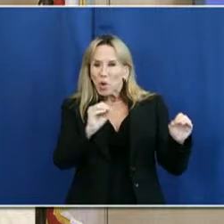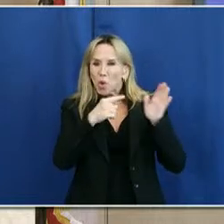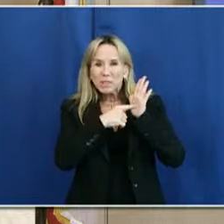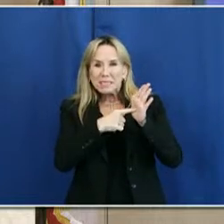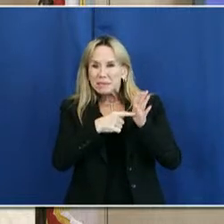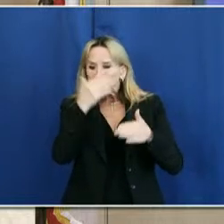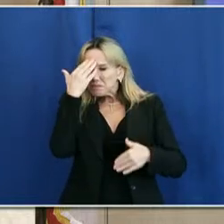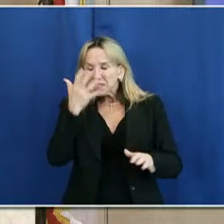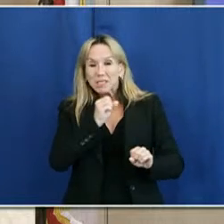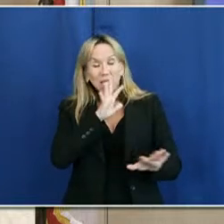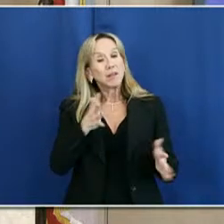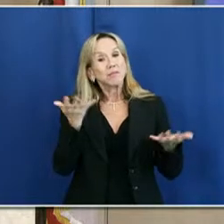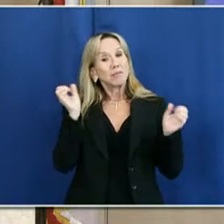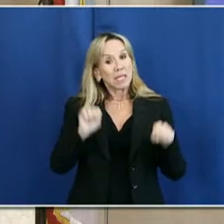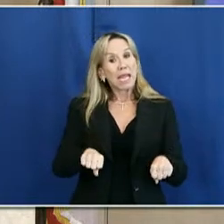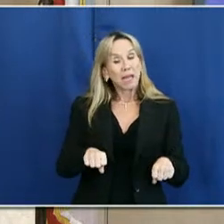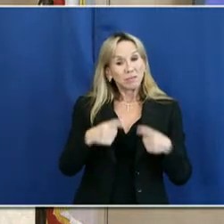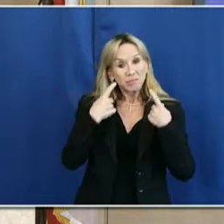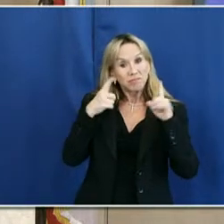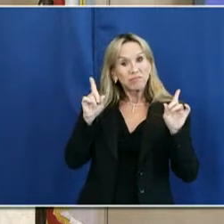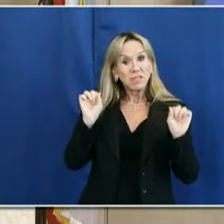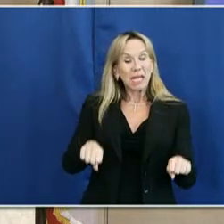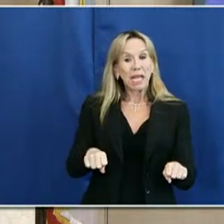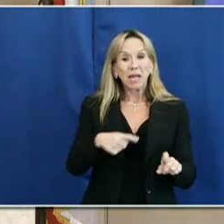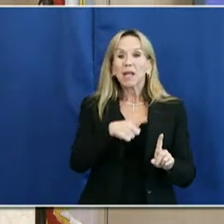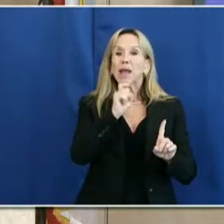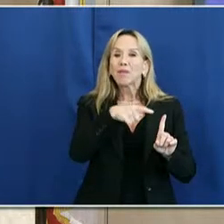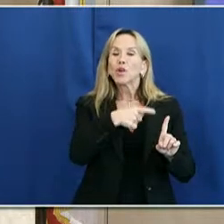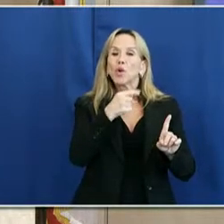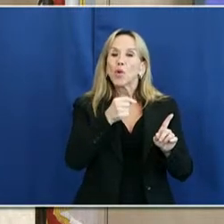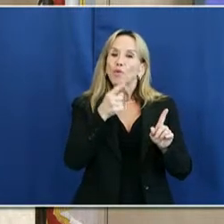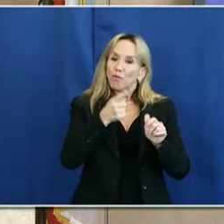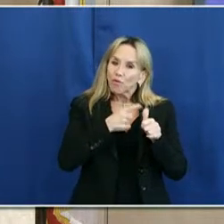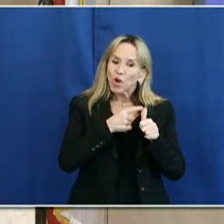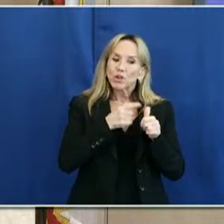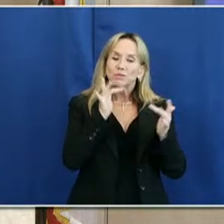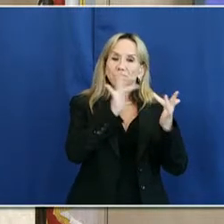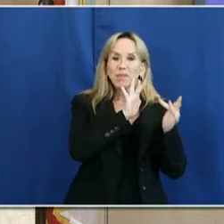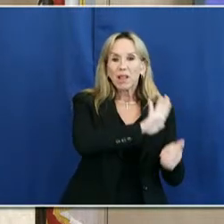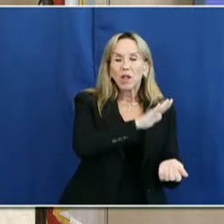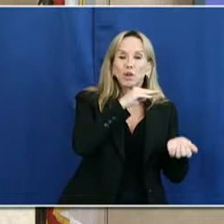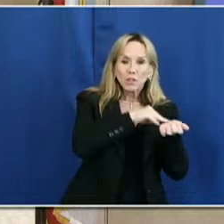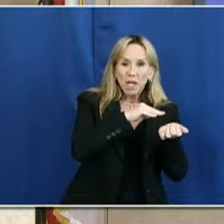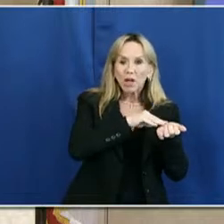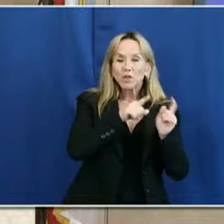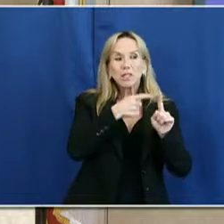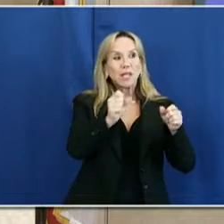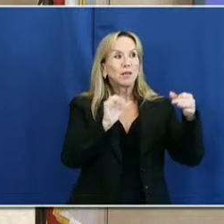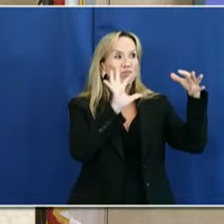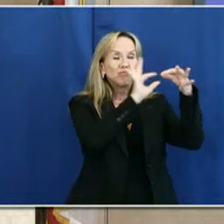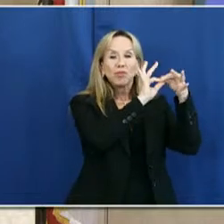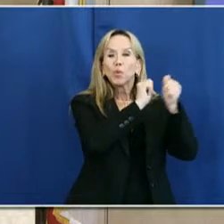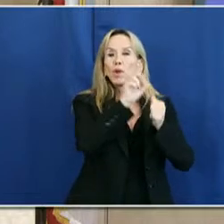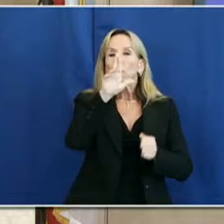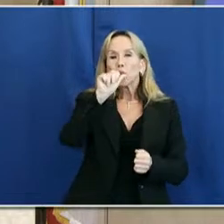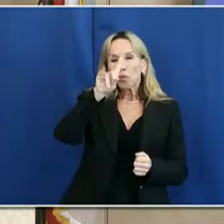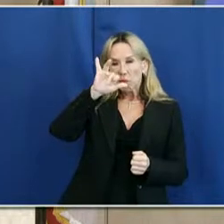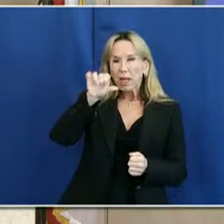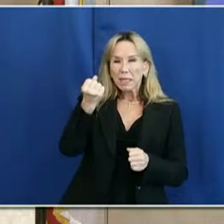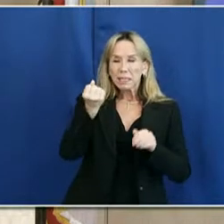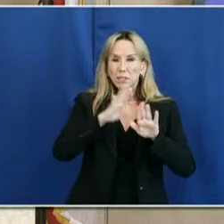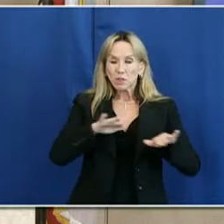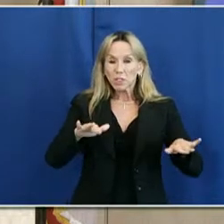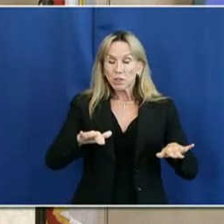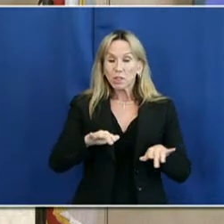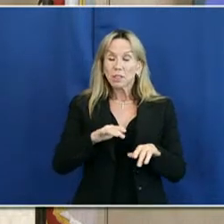that is doable and achievable. They would need to go through their doctor and then coordinate that with Rady to get that testing, unless you are